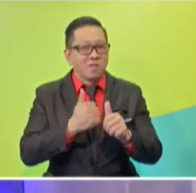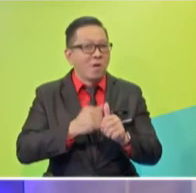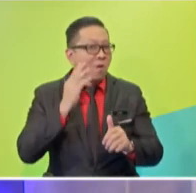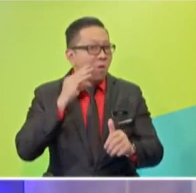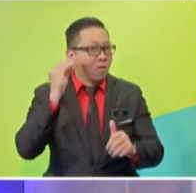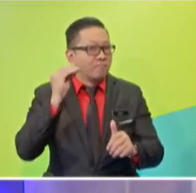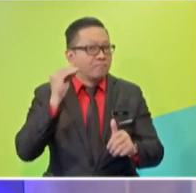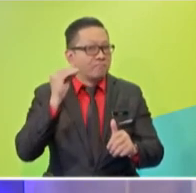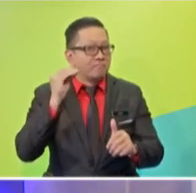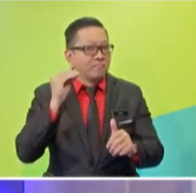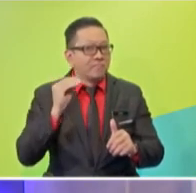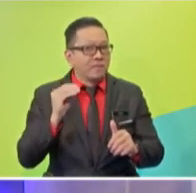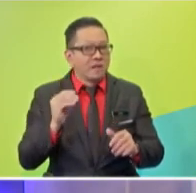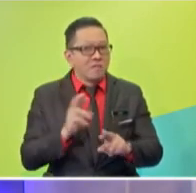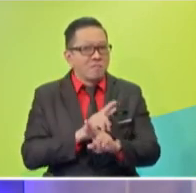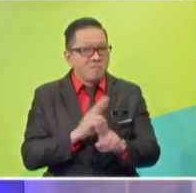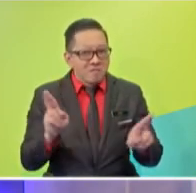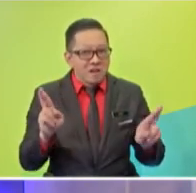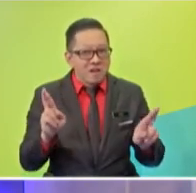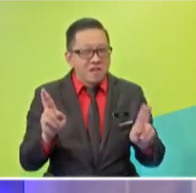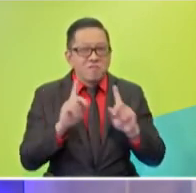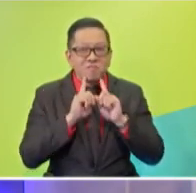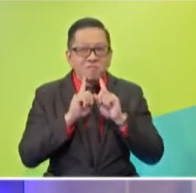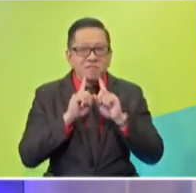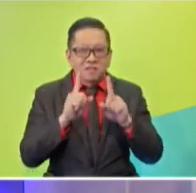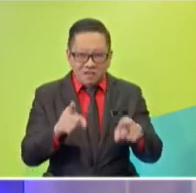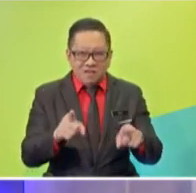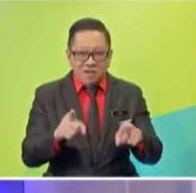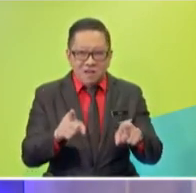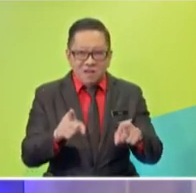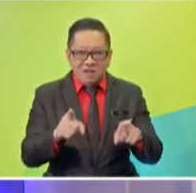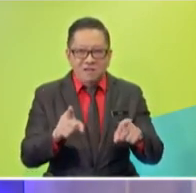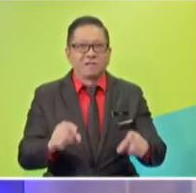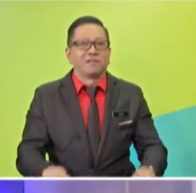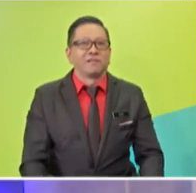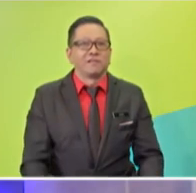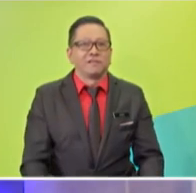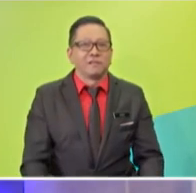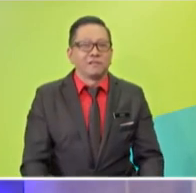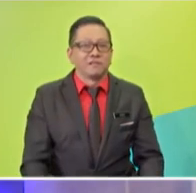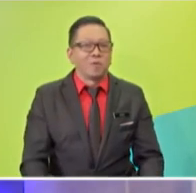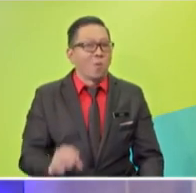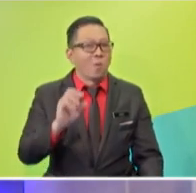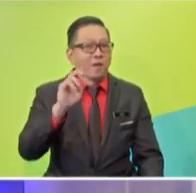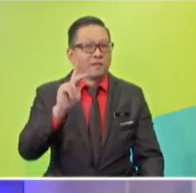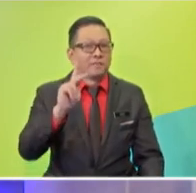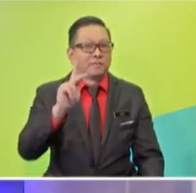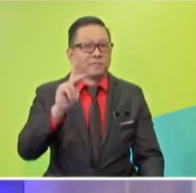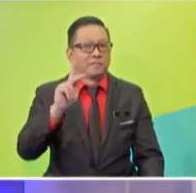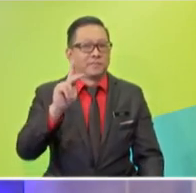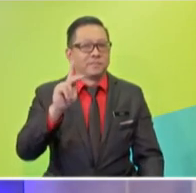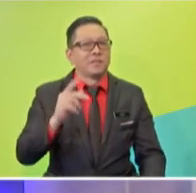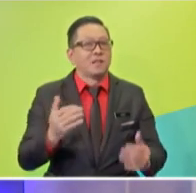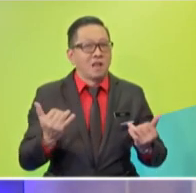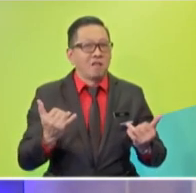and also in the Google Meet, it's time for us to discuss the answers. Okay. Okay, so in order to